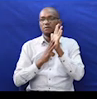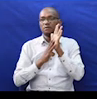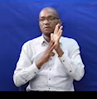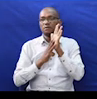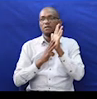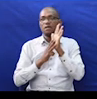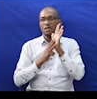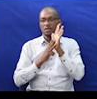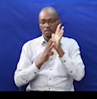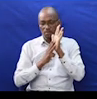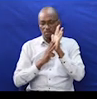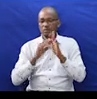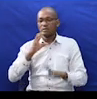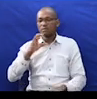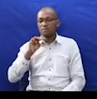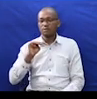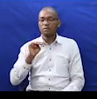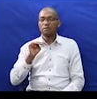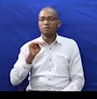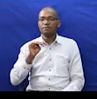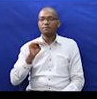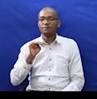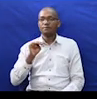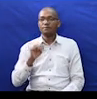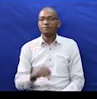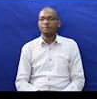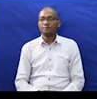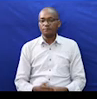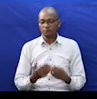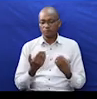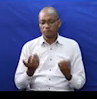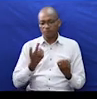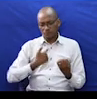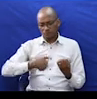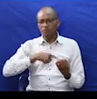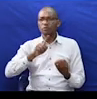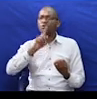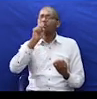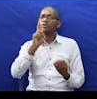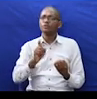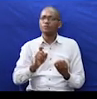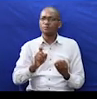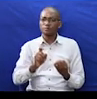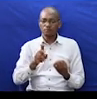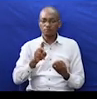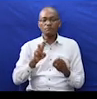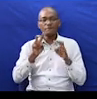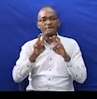Is 8 centimeter. My question is find number